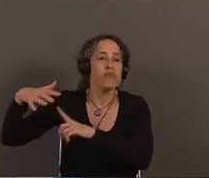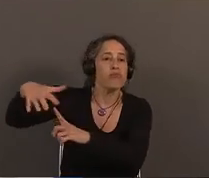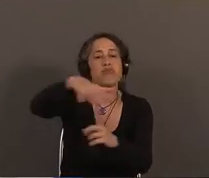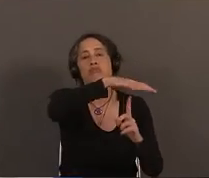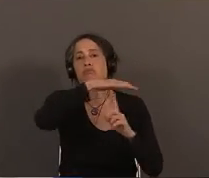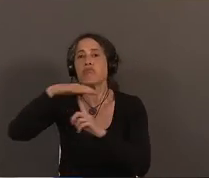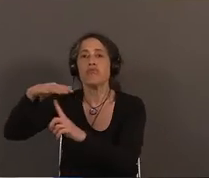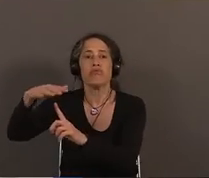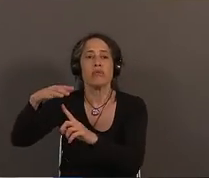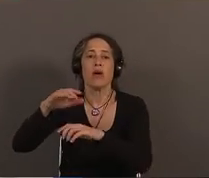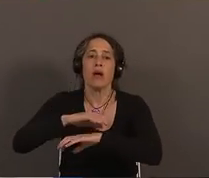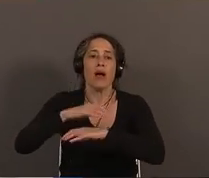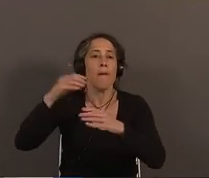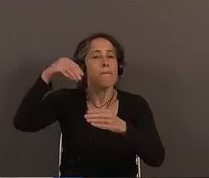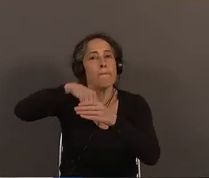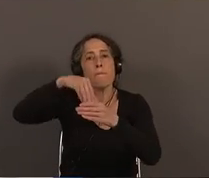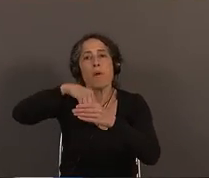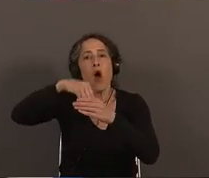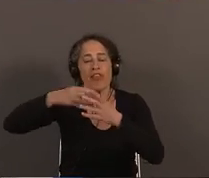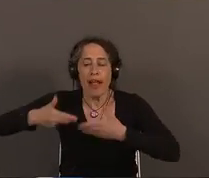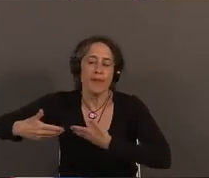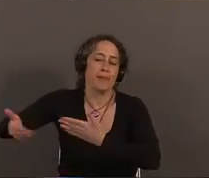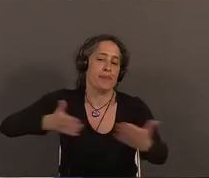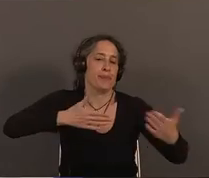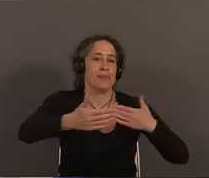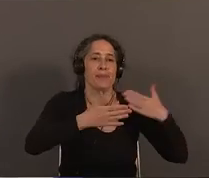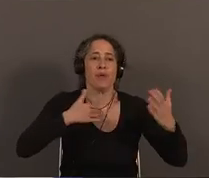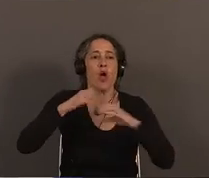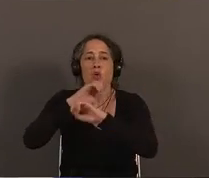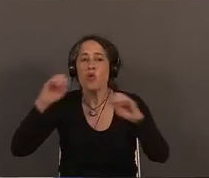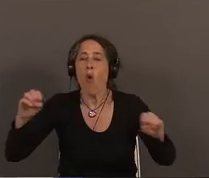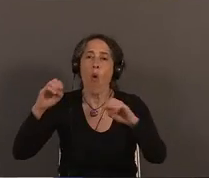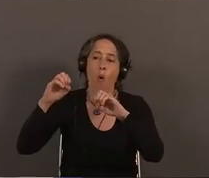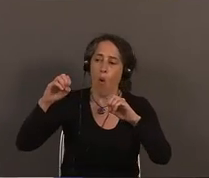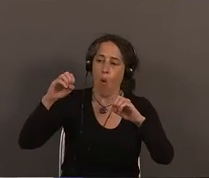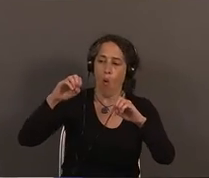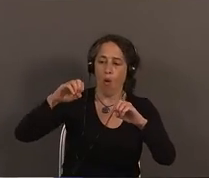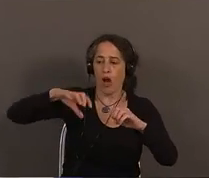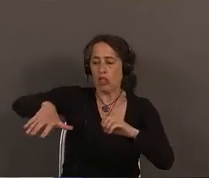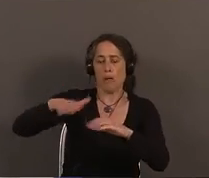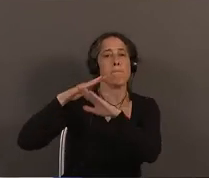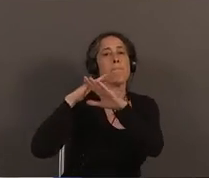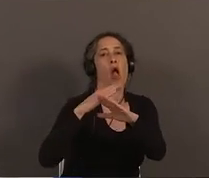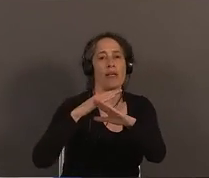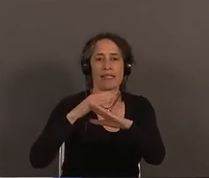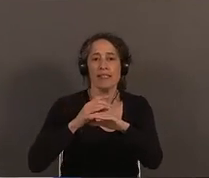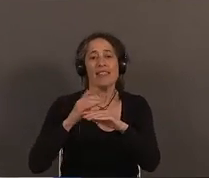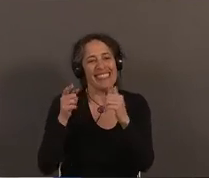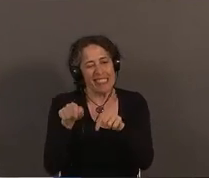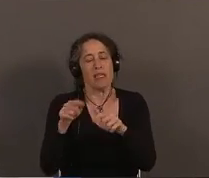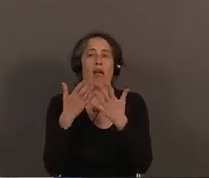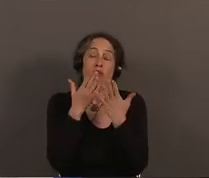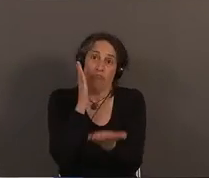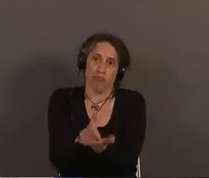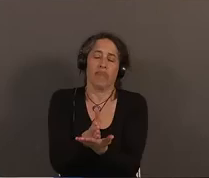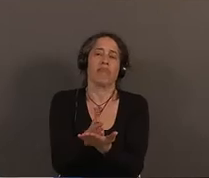you buy, we will have realized in the term of this parliament a Europe without digital borders. I think this is very